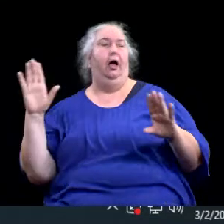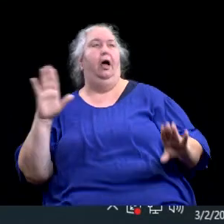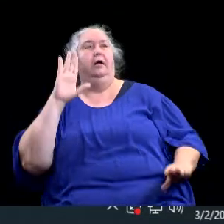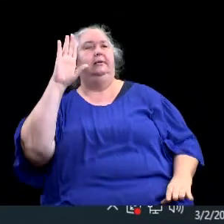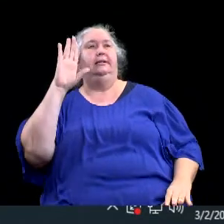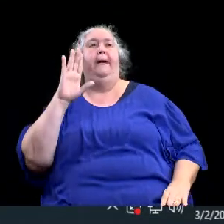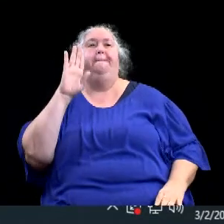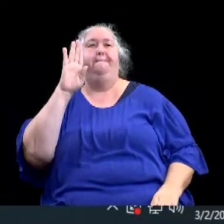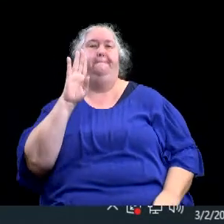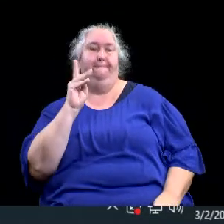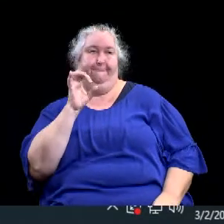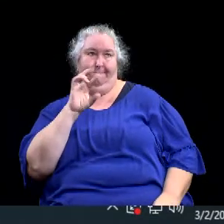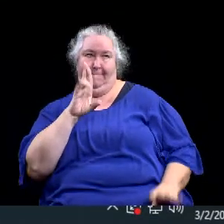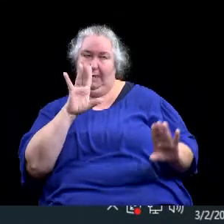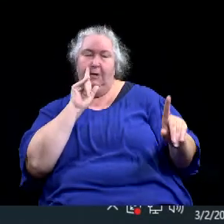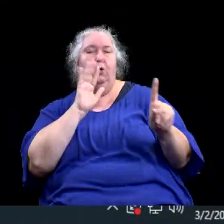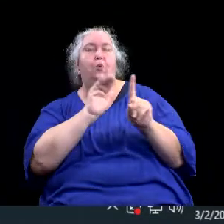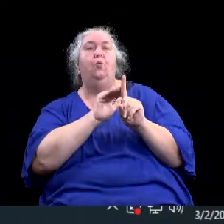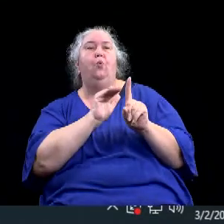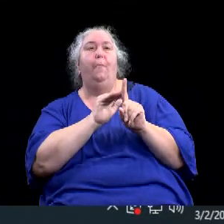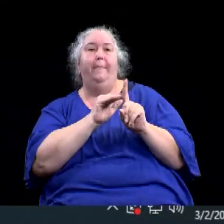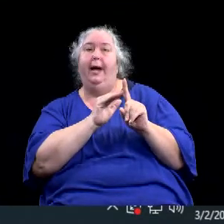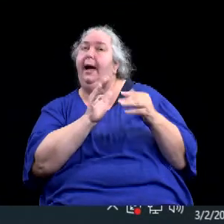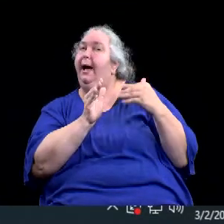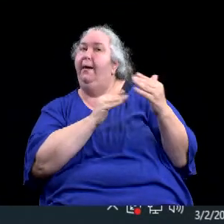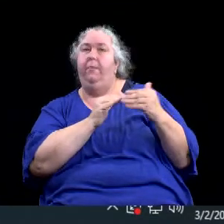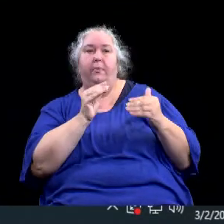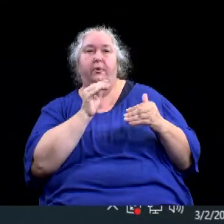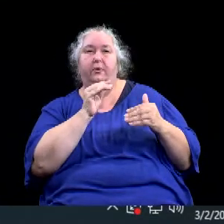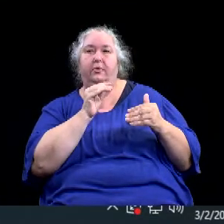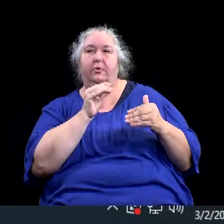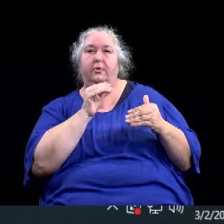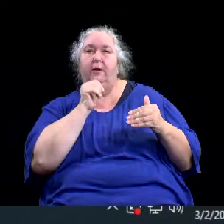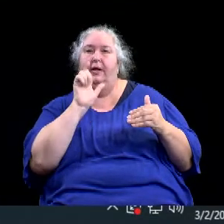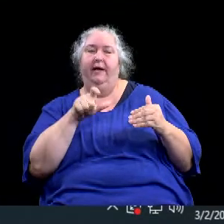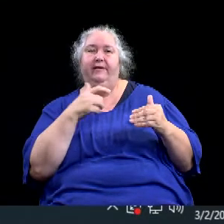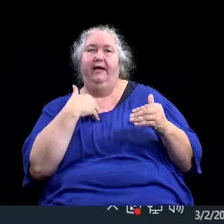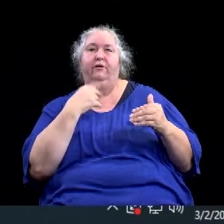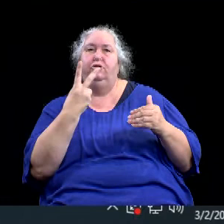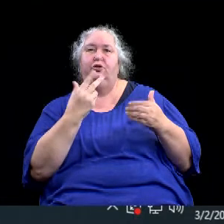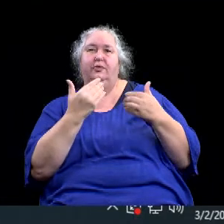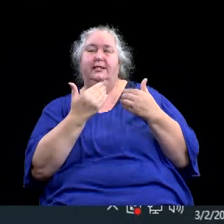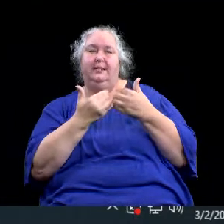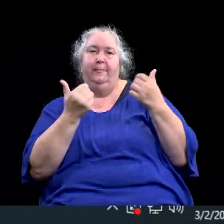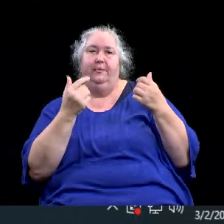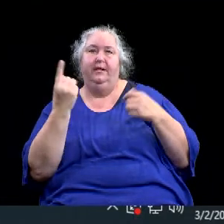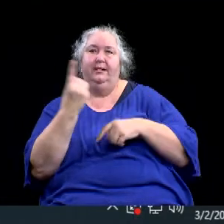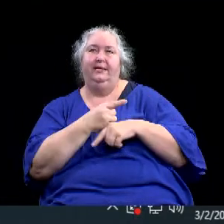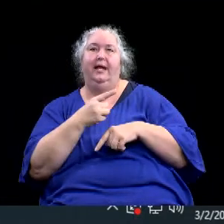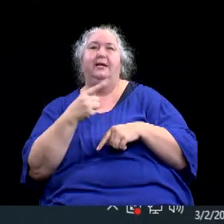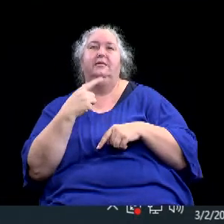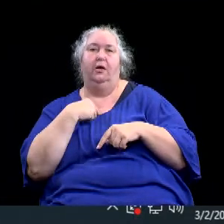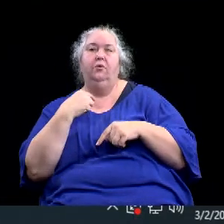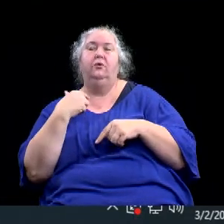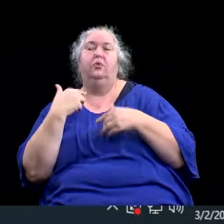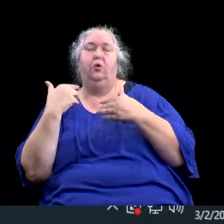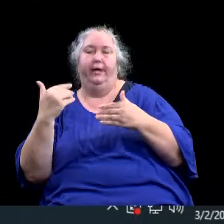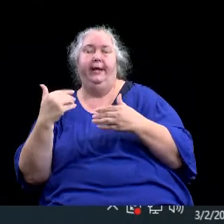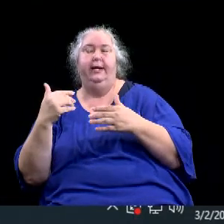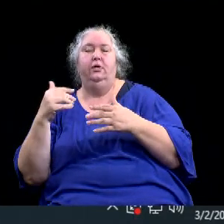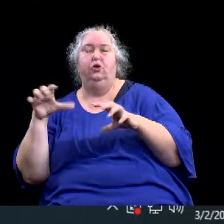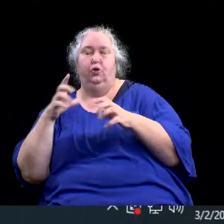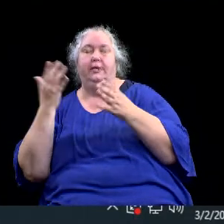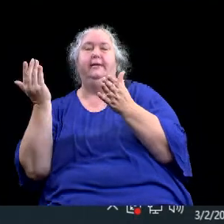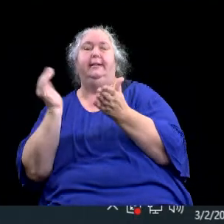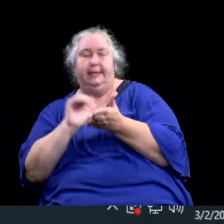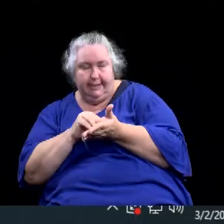though we don't have to have it in 2 separate days, I'm gonna read the caption again and we're gonna take a second vote tonight. Great. An ordinance of the City of Waco, Texas, authorizing the election